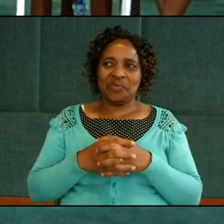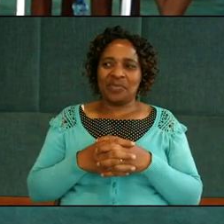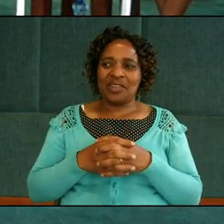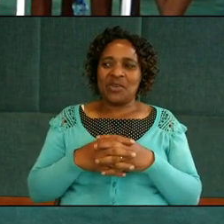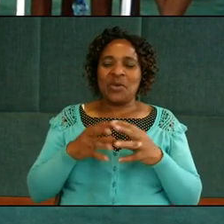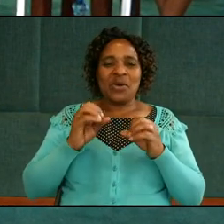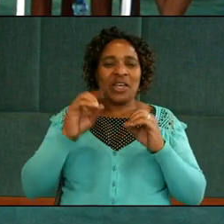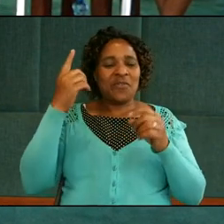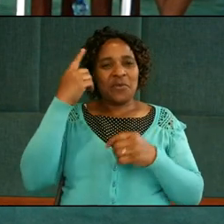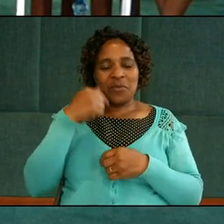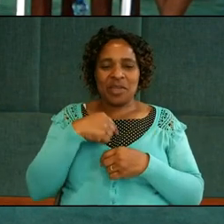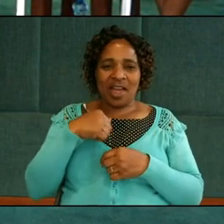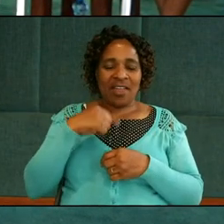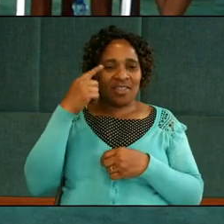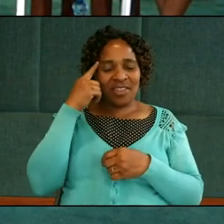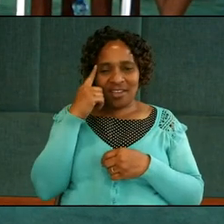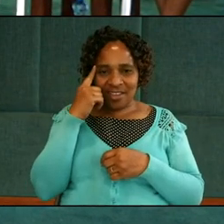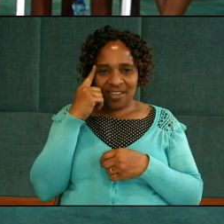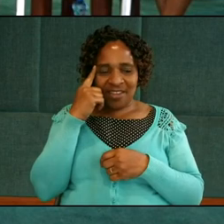Okay, for me, I think